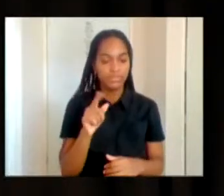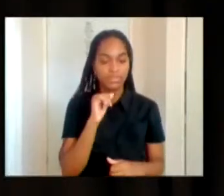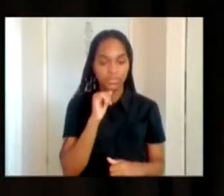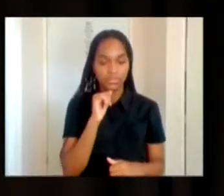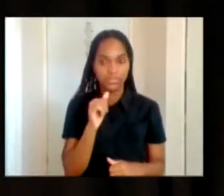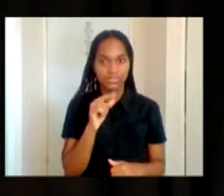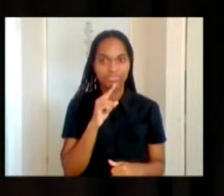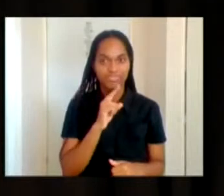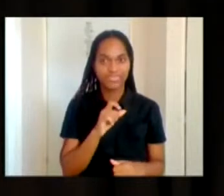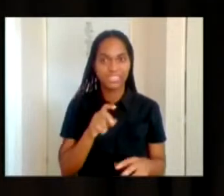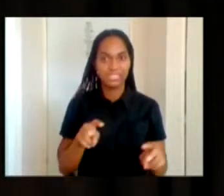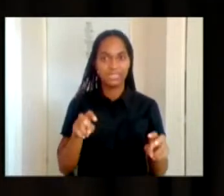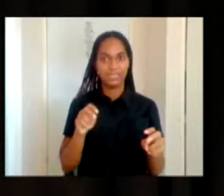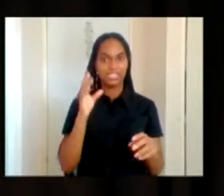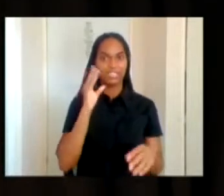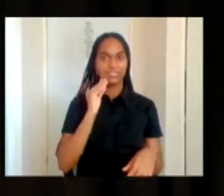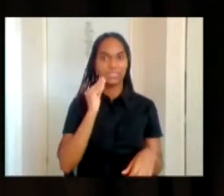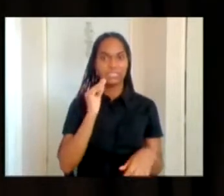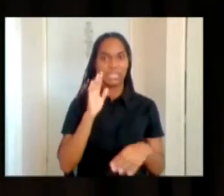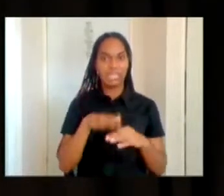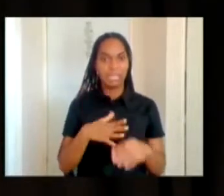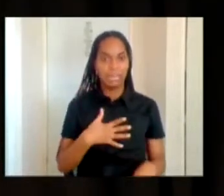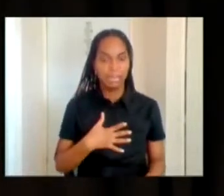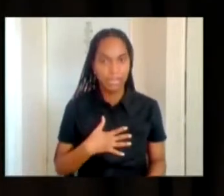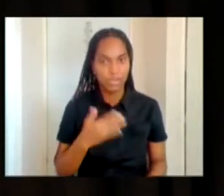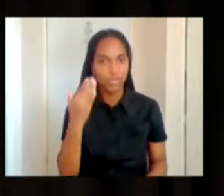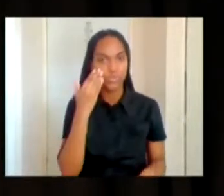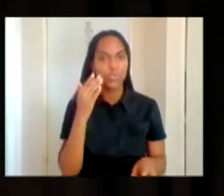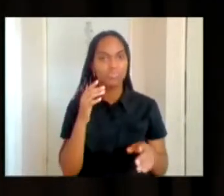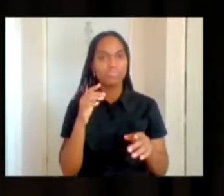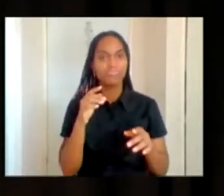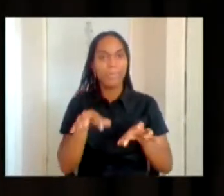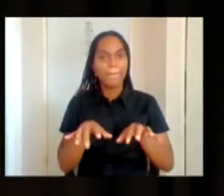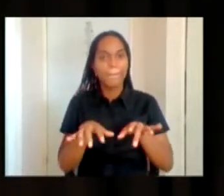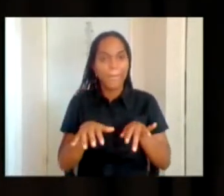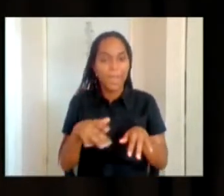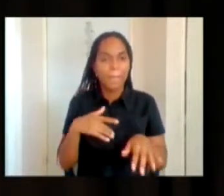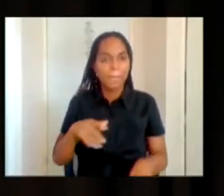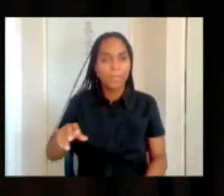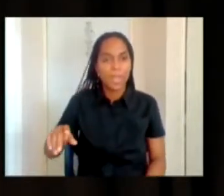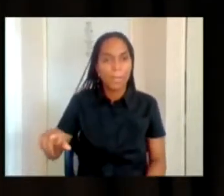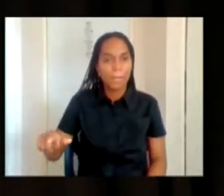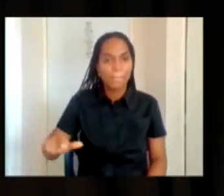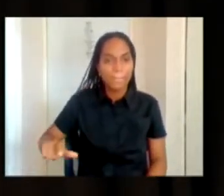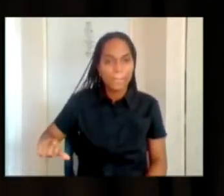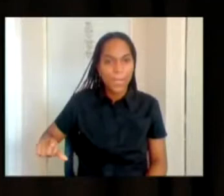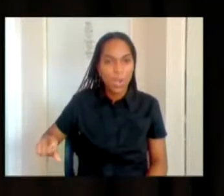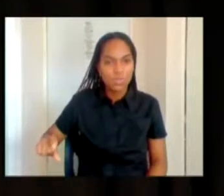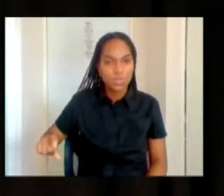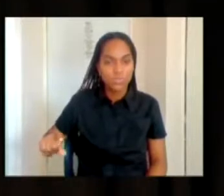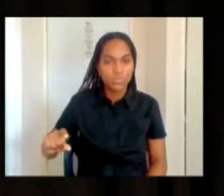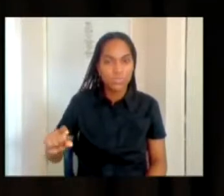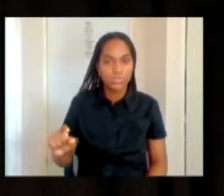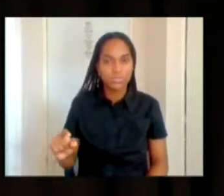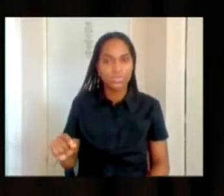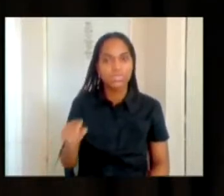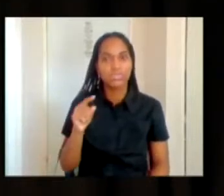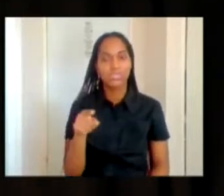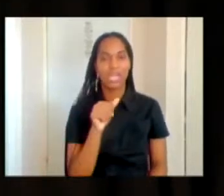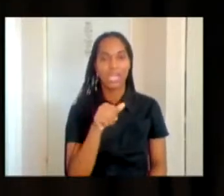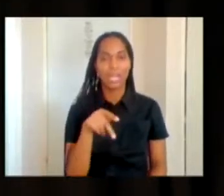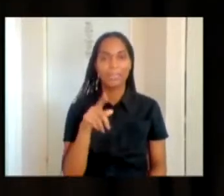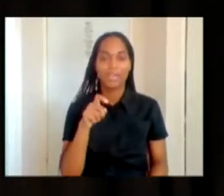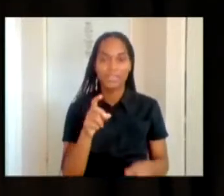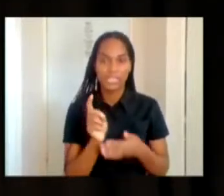back experience as opposed to a lean forward. So you don't have a keyboard, you don't have a mouse, you're not mucking around with stuff like that. So the applications have to be designed in